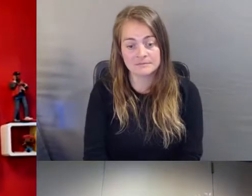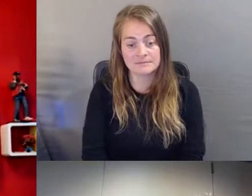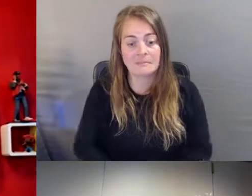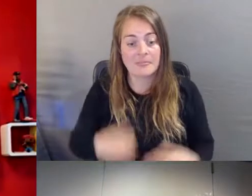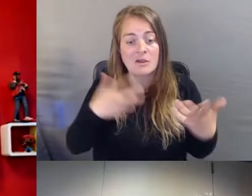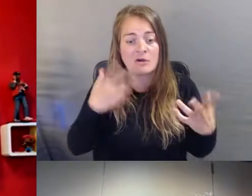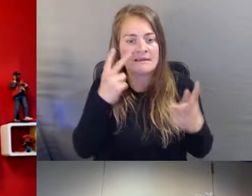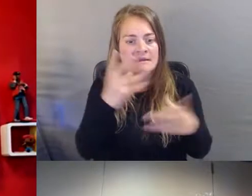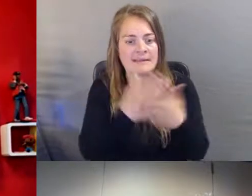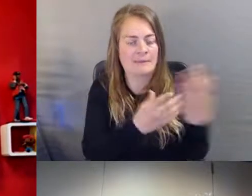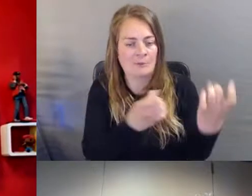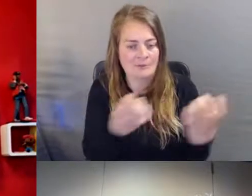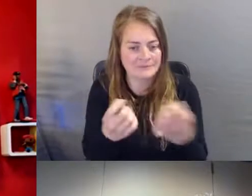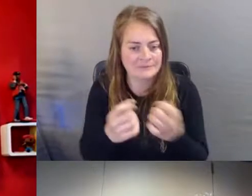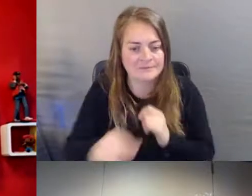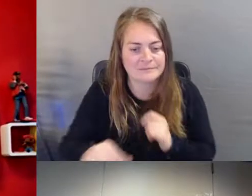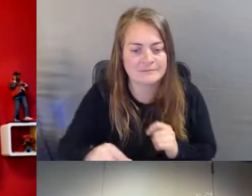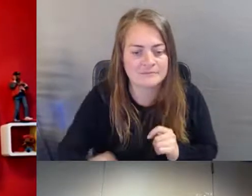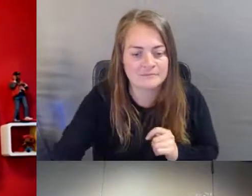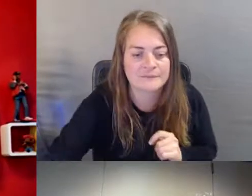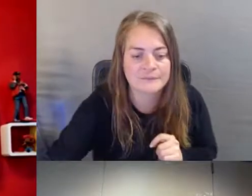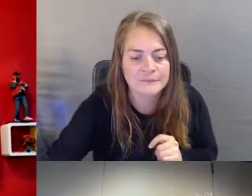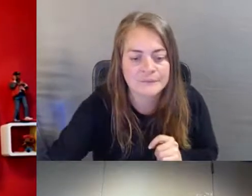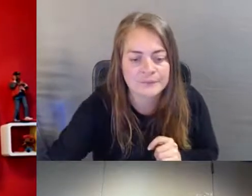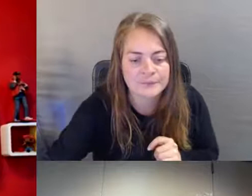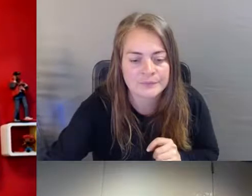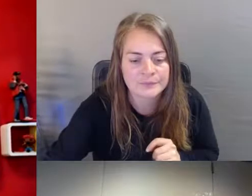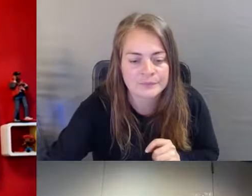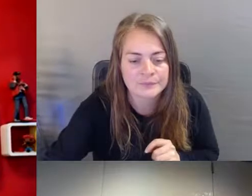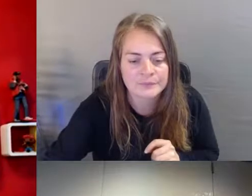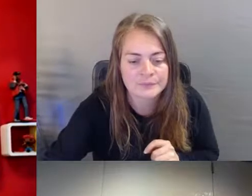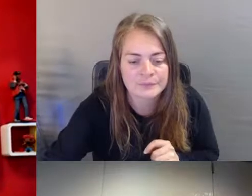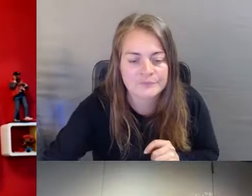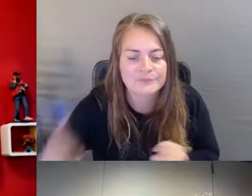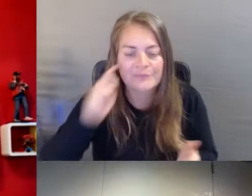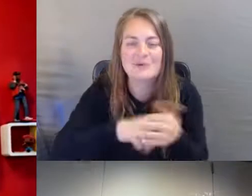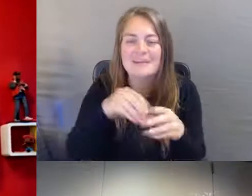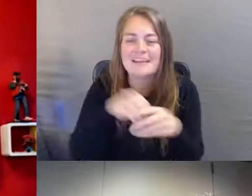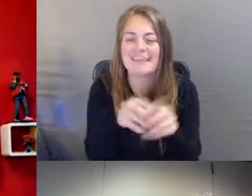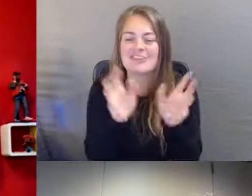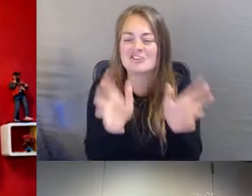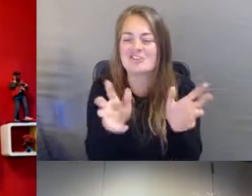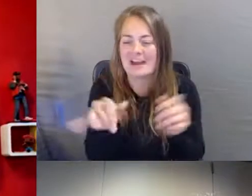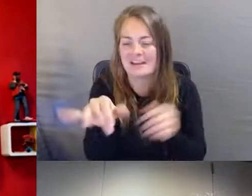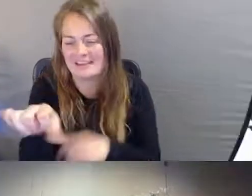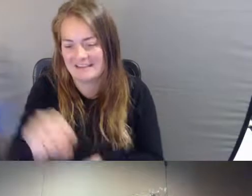questions in the chat box. Let's see.